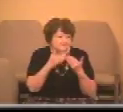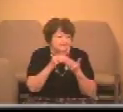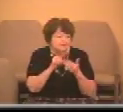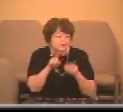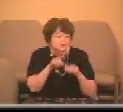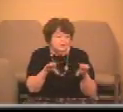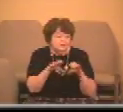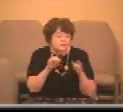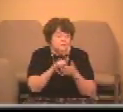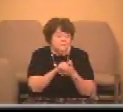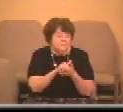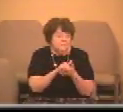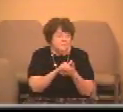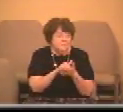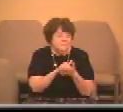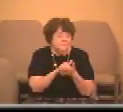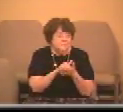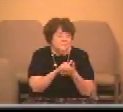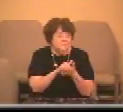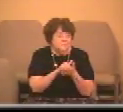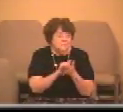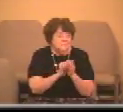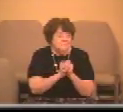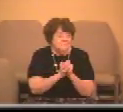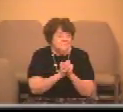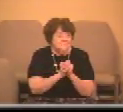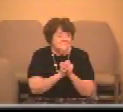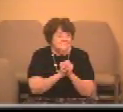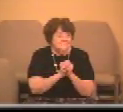attention to your relationship with God?